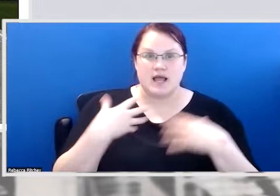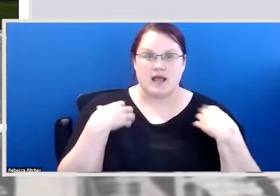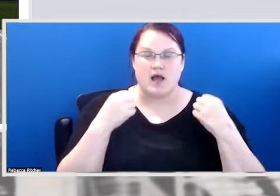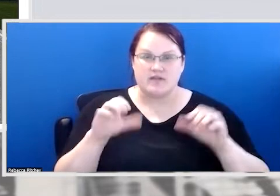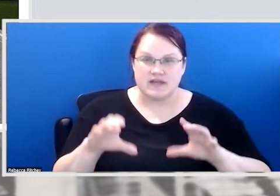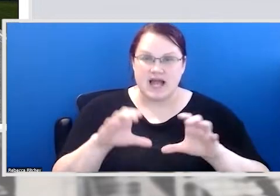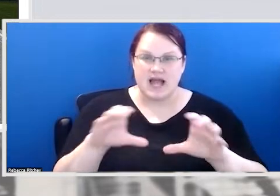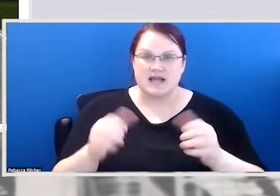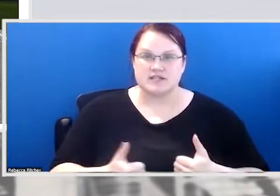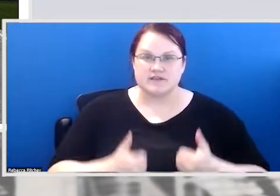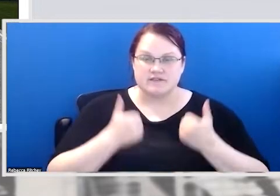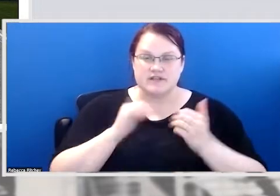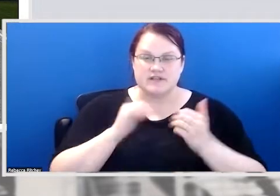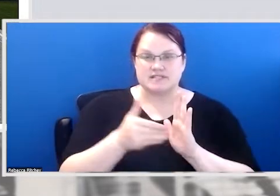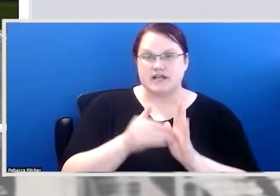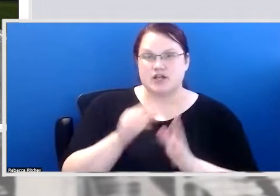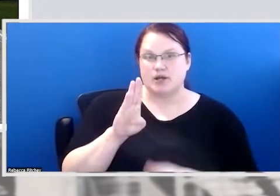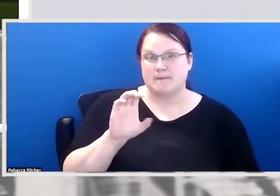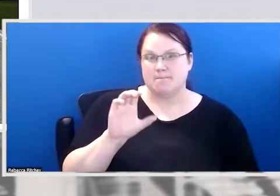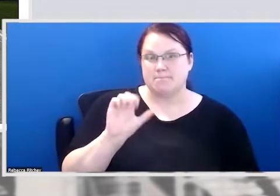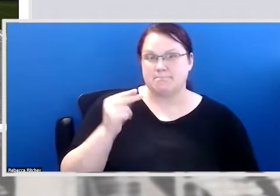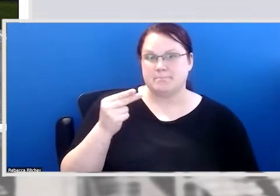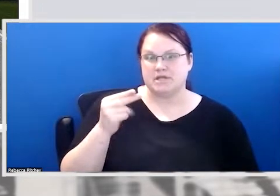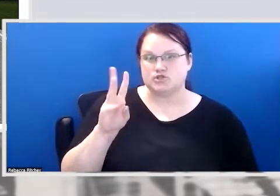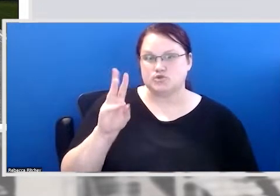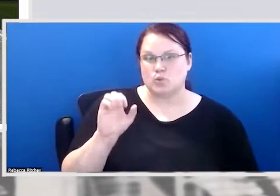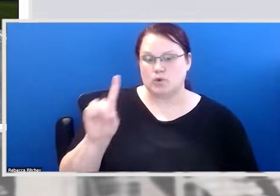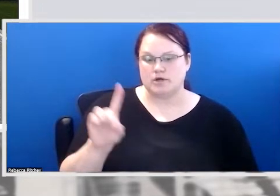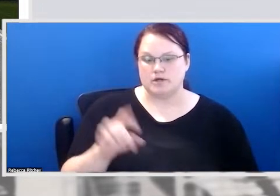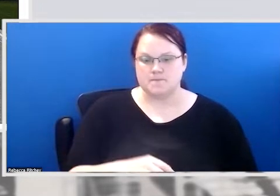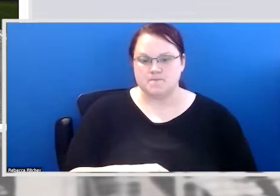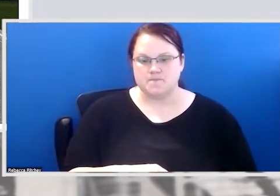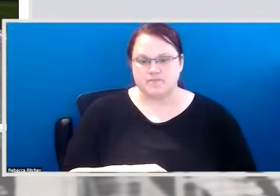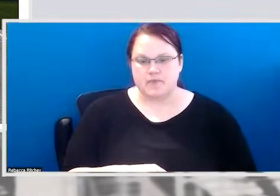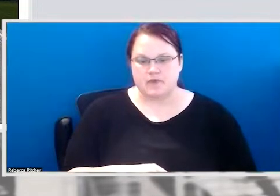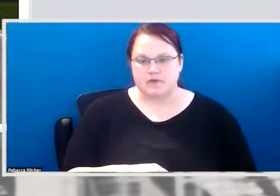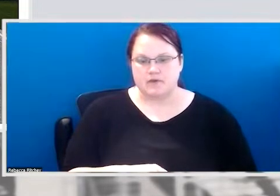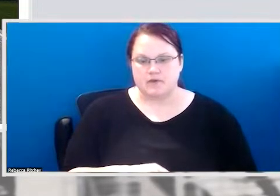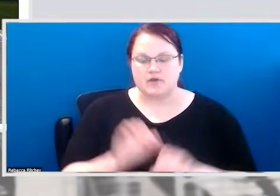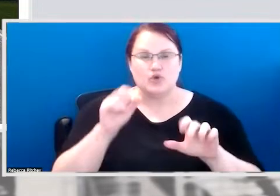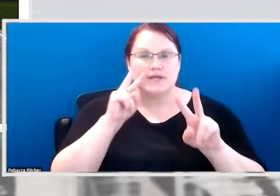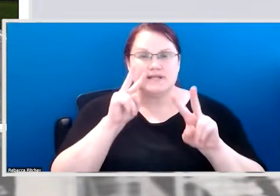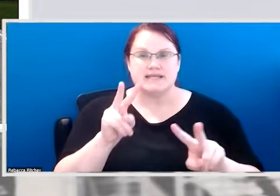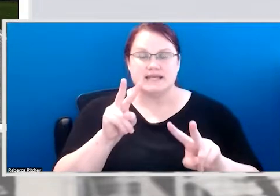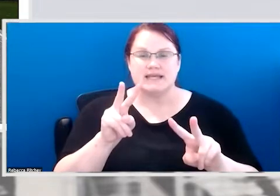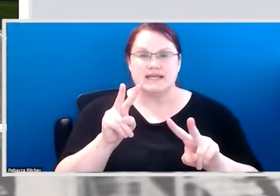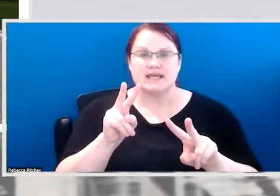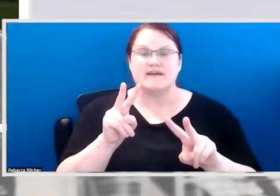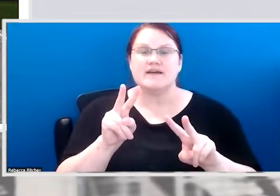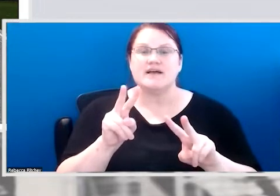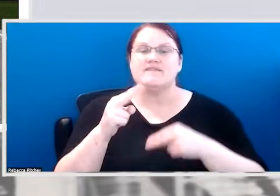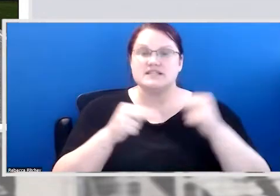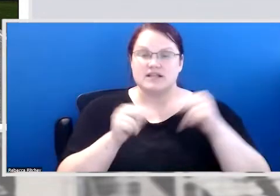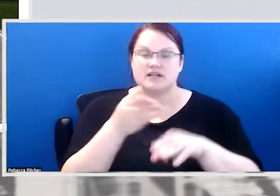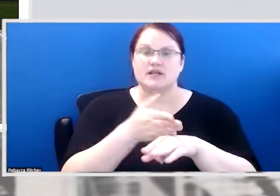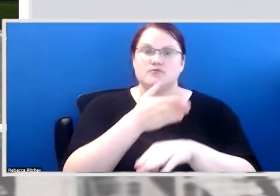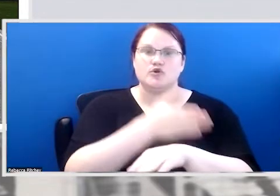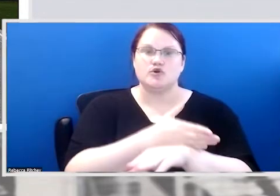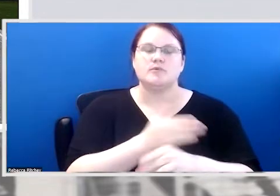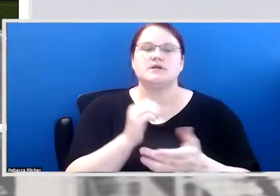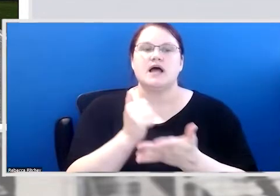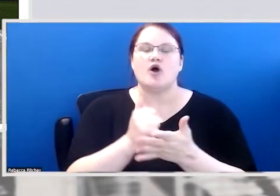centers over in Beechwood there. So you can kind of see where these facility improvements, they look great and they help us activate better